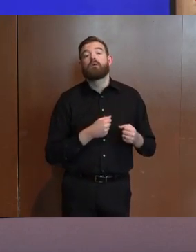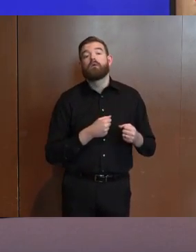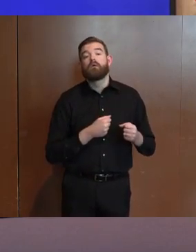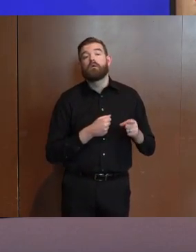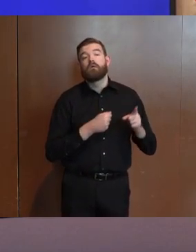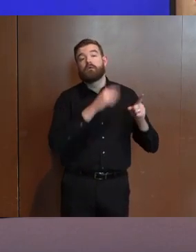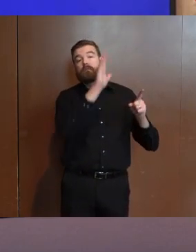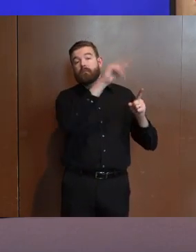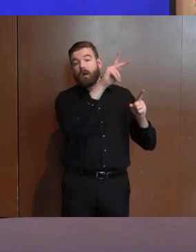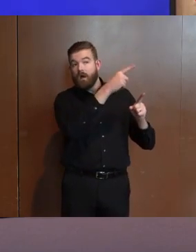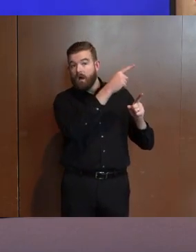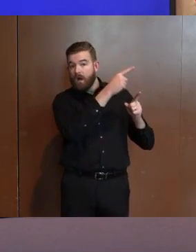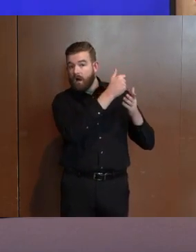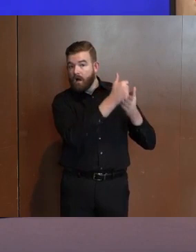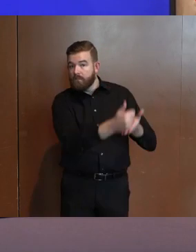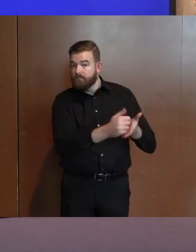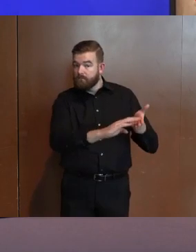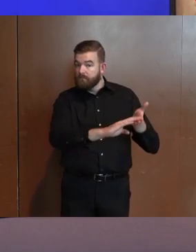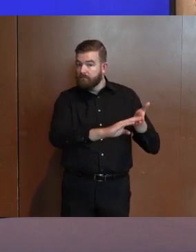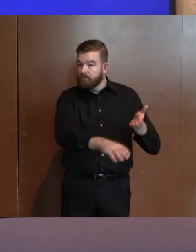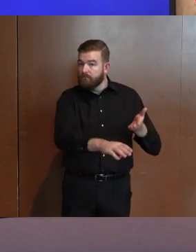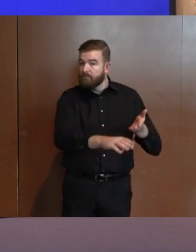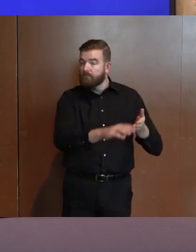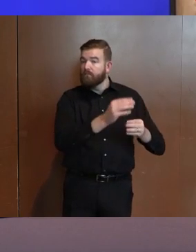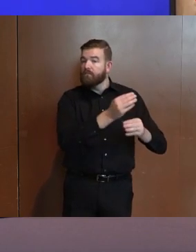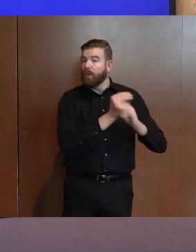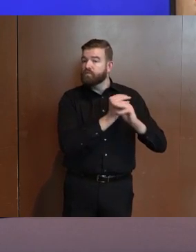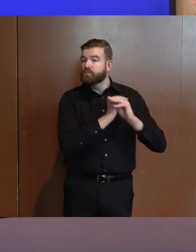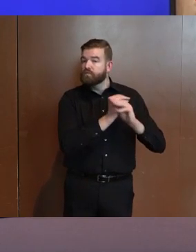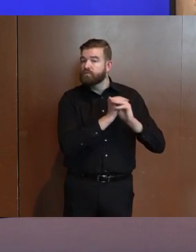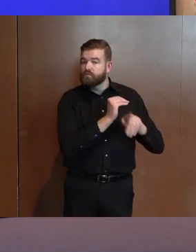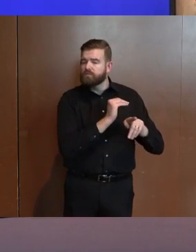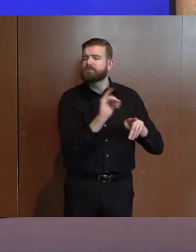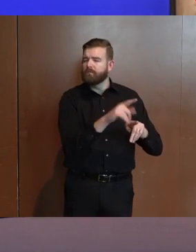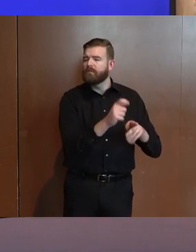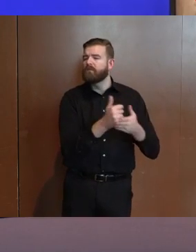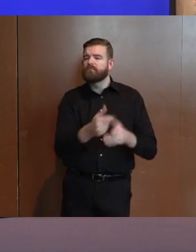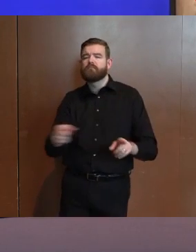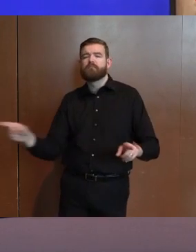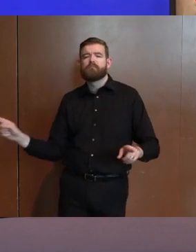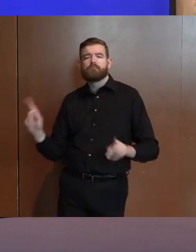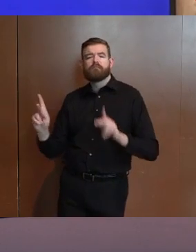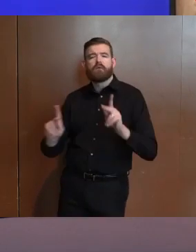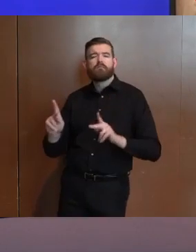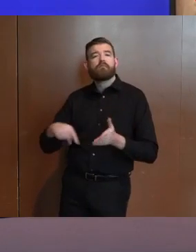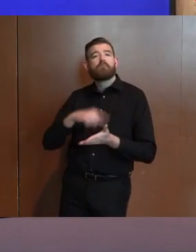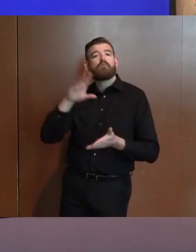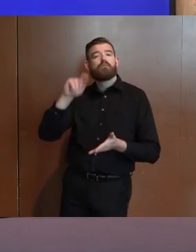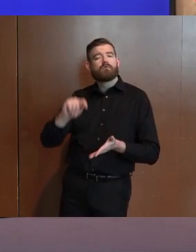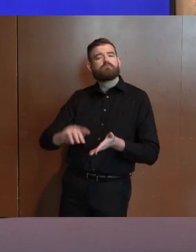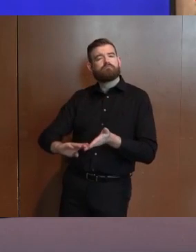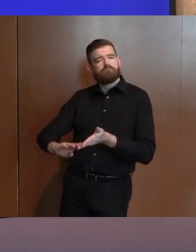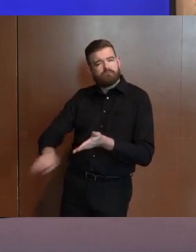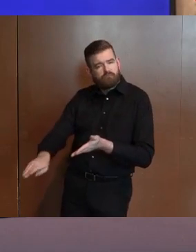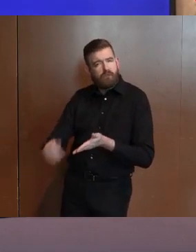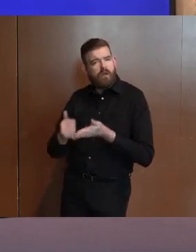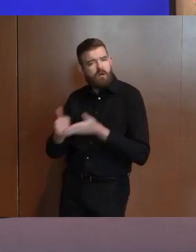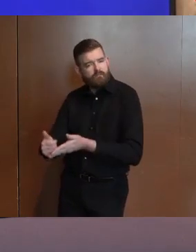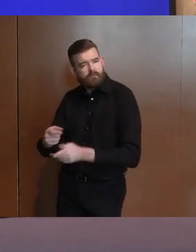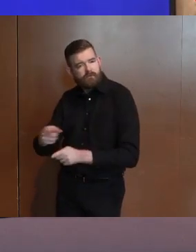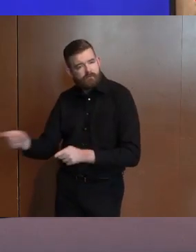a more complicated set of individuals to regulate because they're private contracts between people, but we're doing everything we can to find